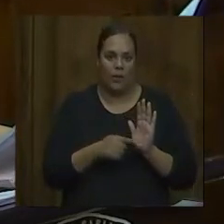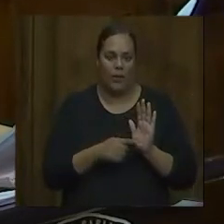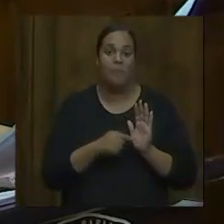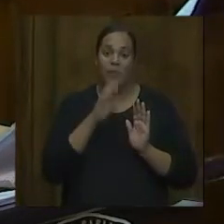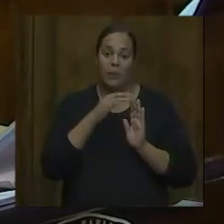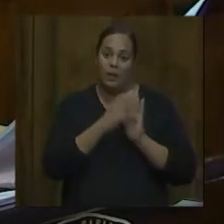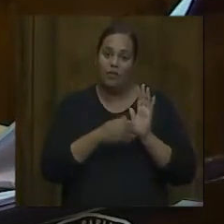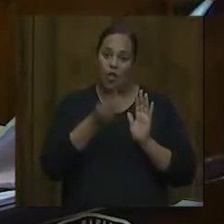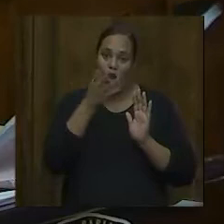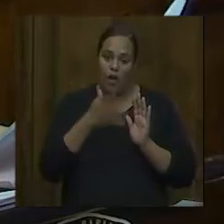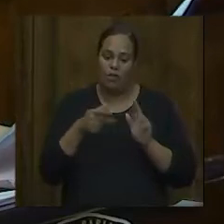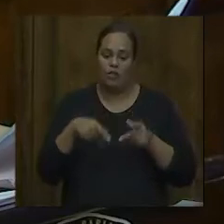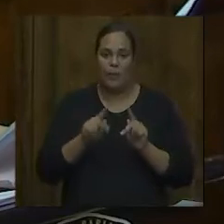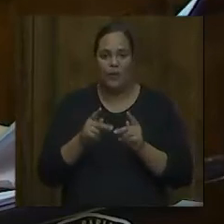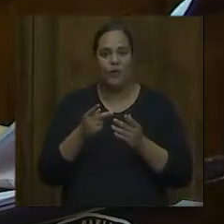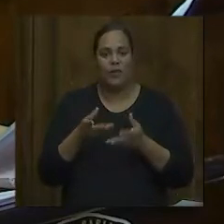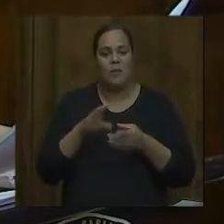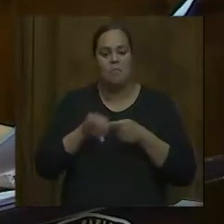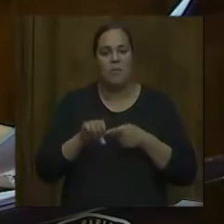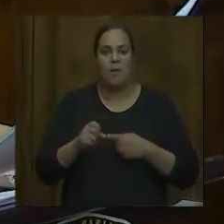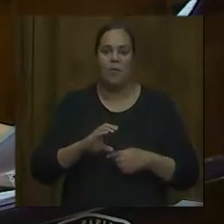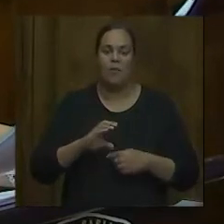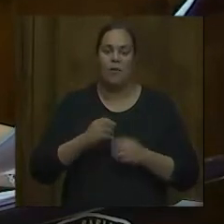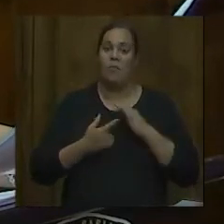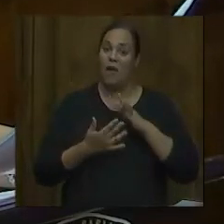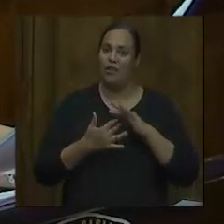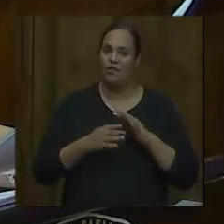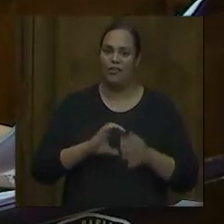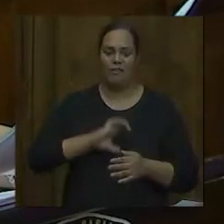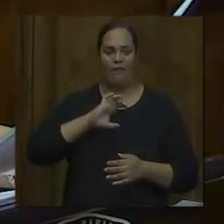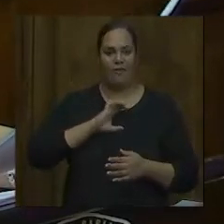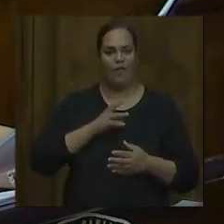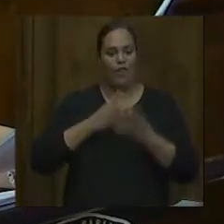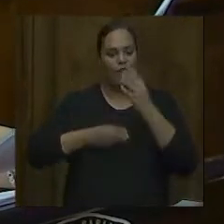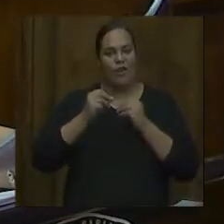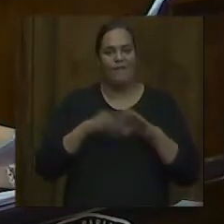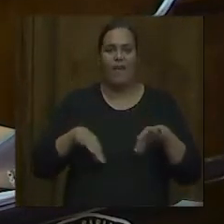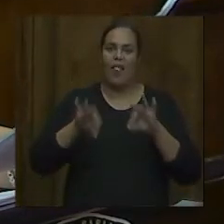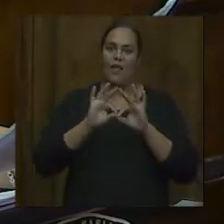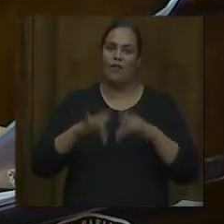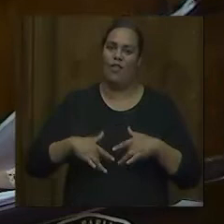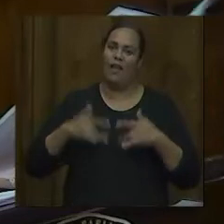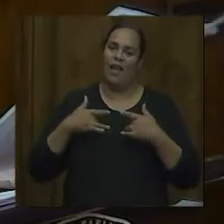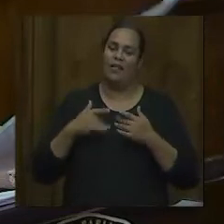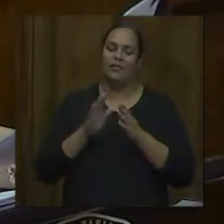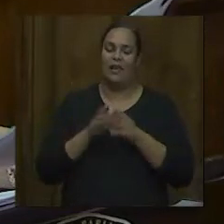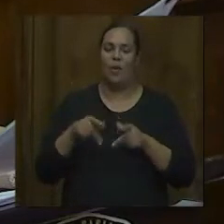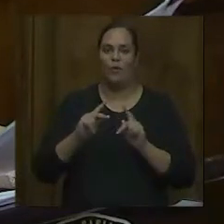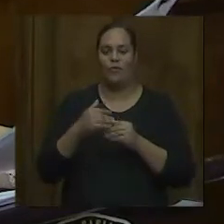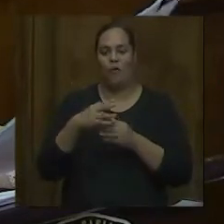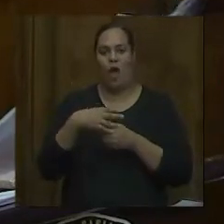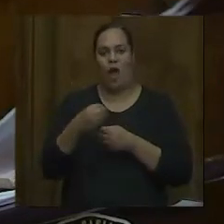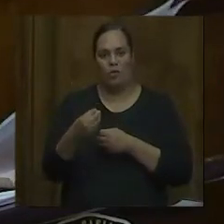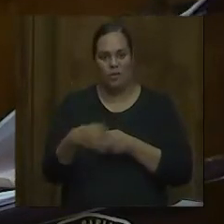These offer learners an opportunity to find their passions, build confidence, learn valuable life skills, and improve educational outcomes. By